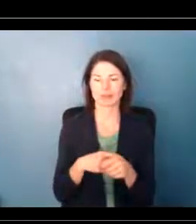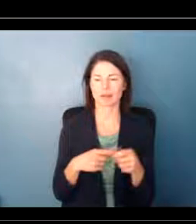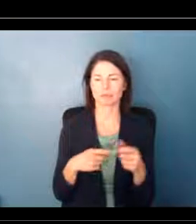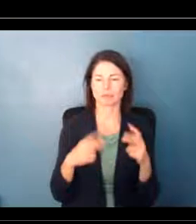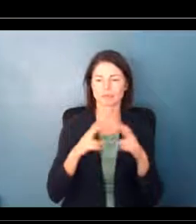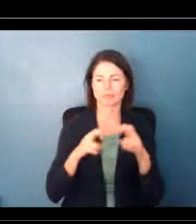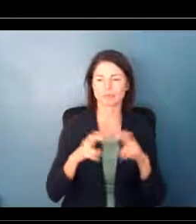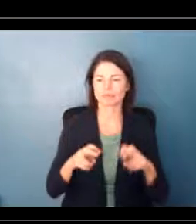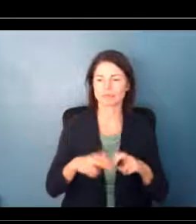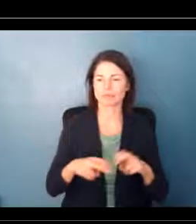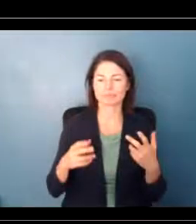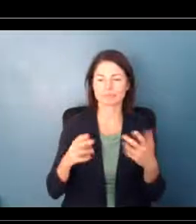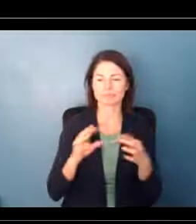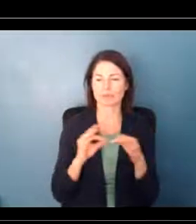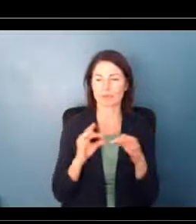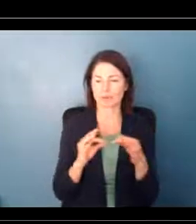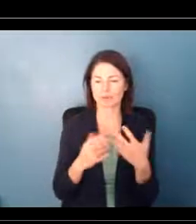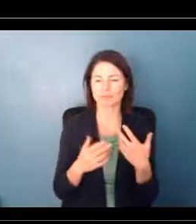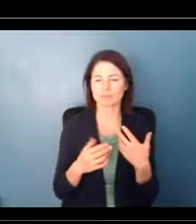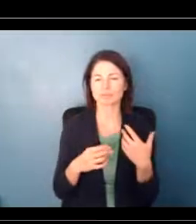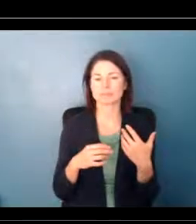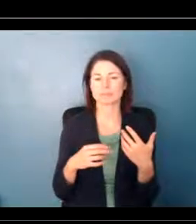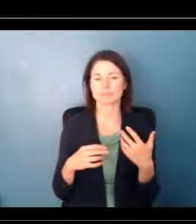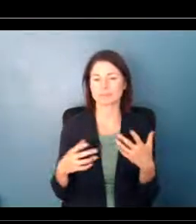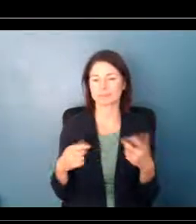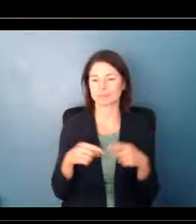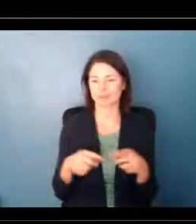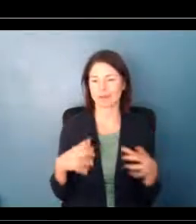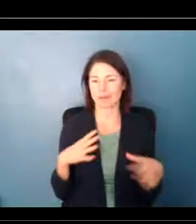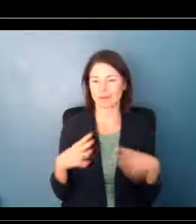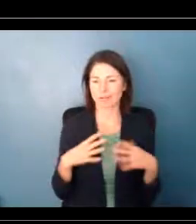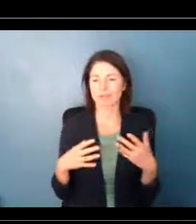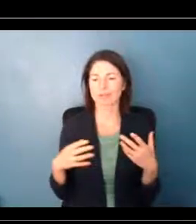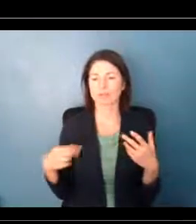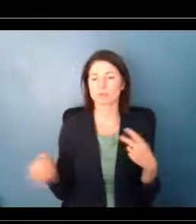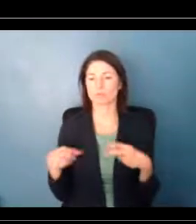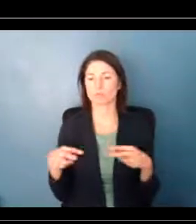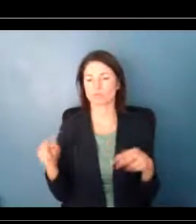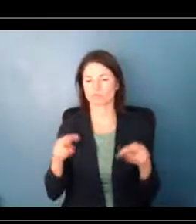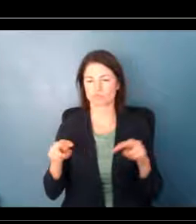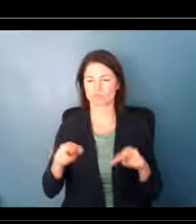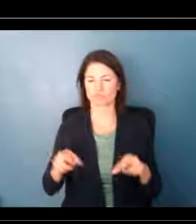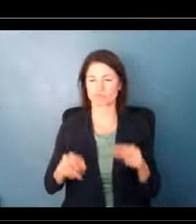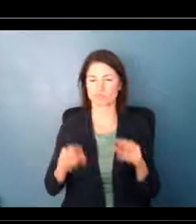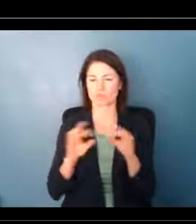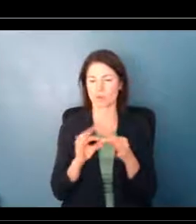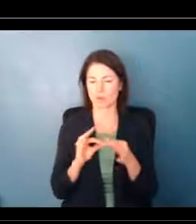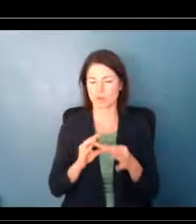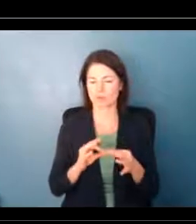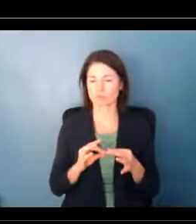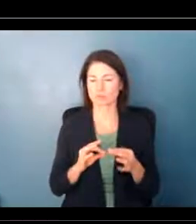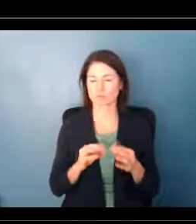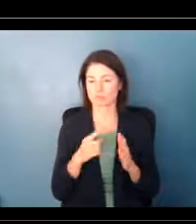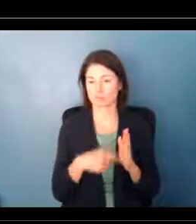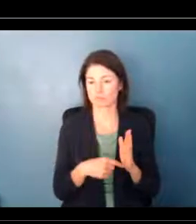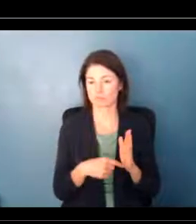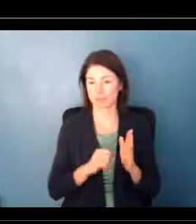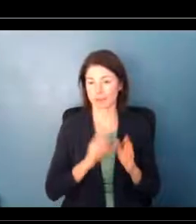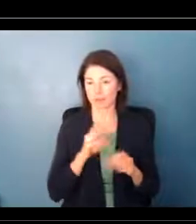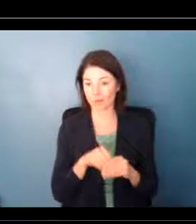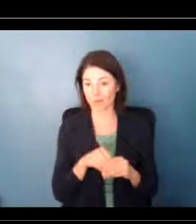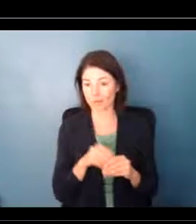holiday season to, go through the comments, see what we can actually include. And I'm sure we're going